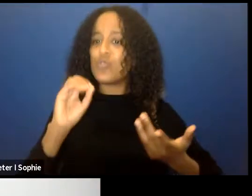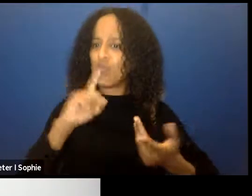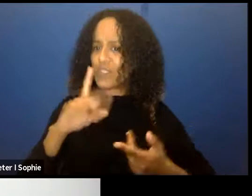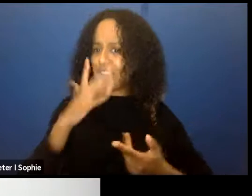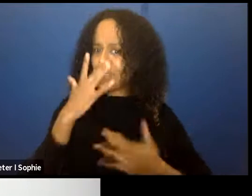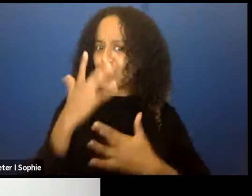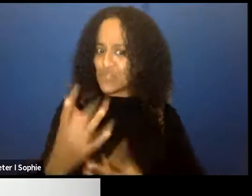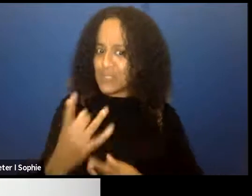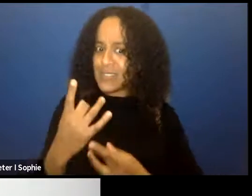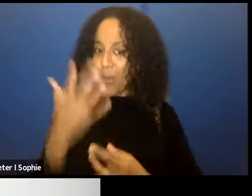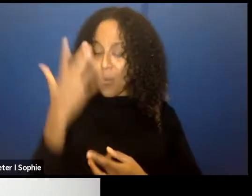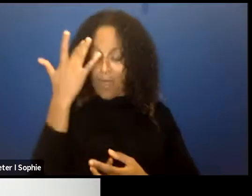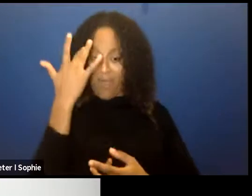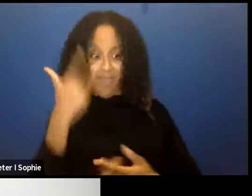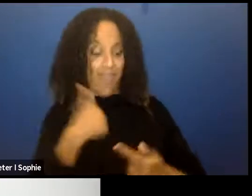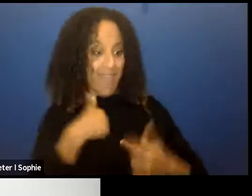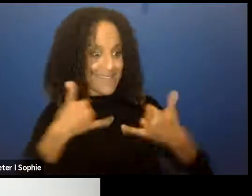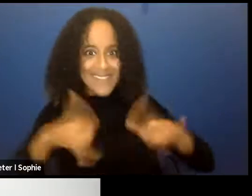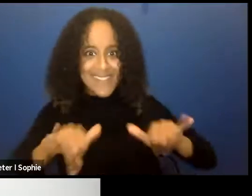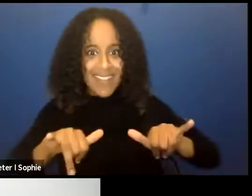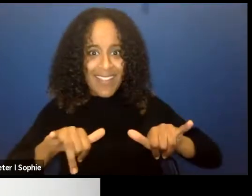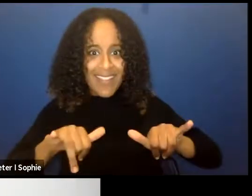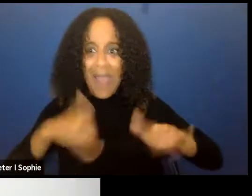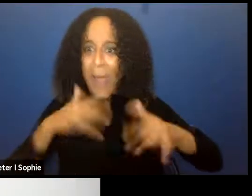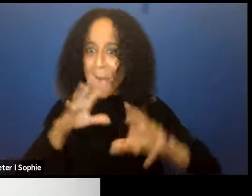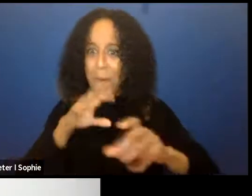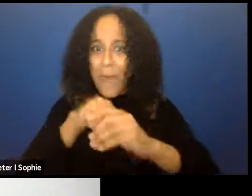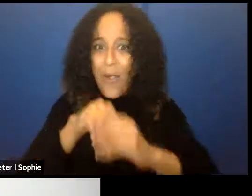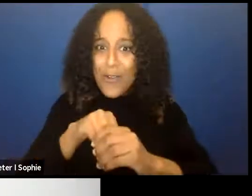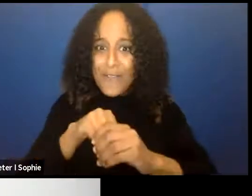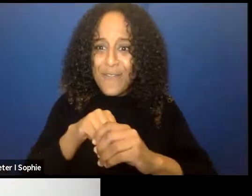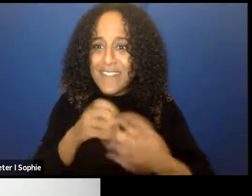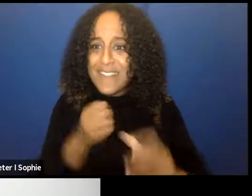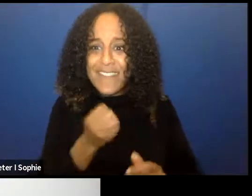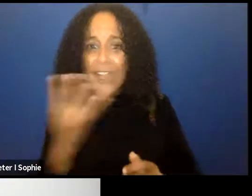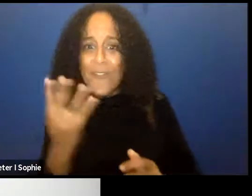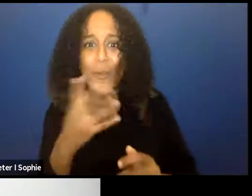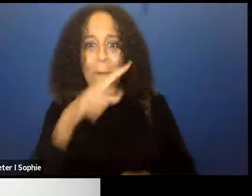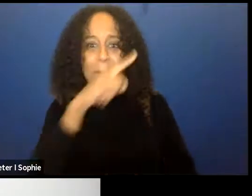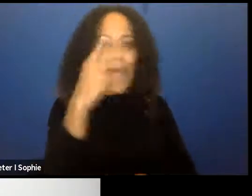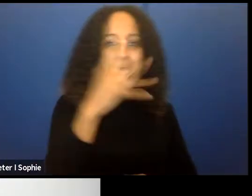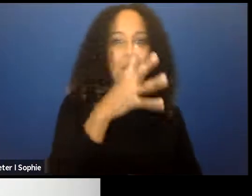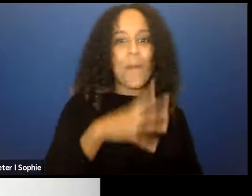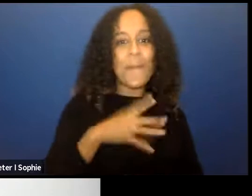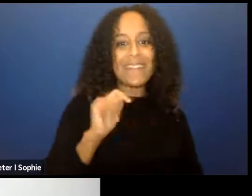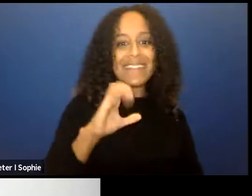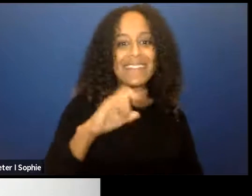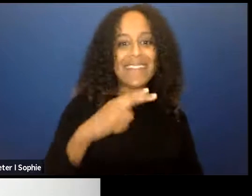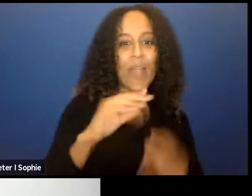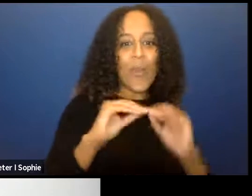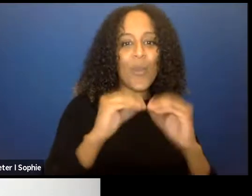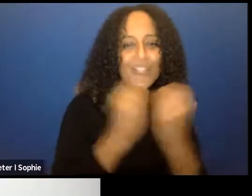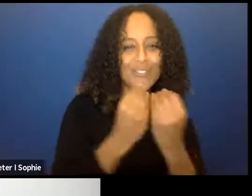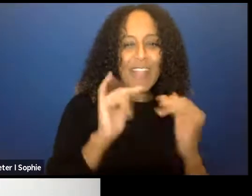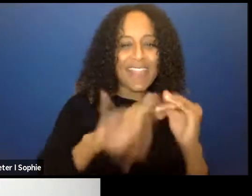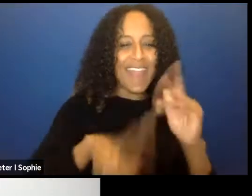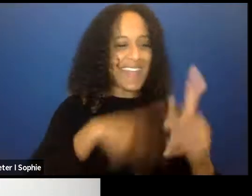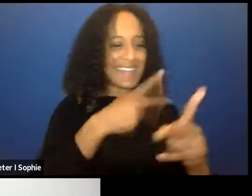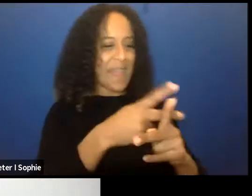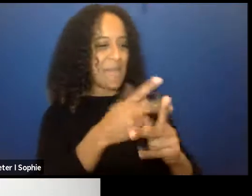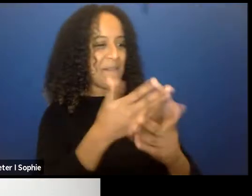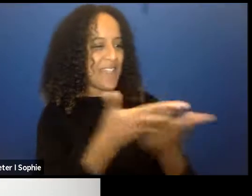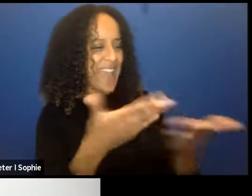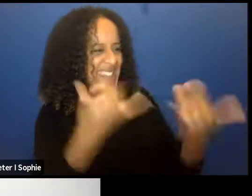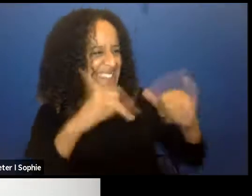interesting because I still, I'm a part of several different Black women in tech organizations and things of that nature. And I still